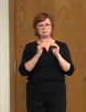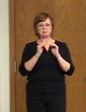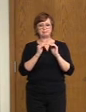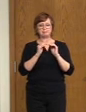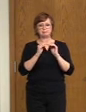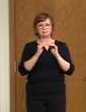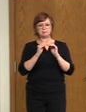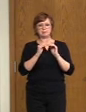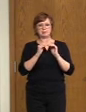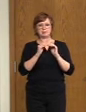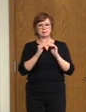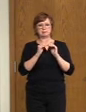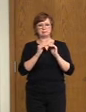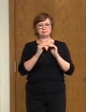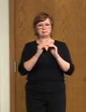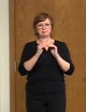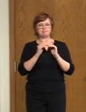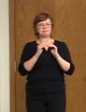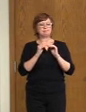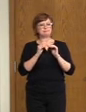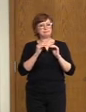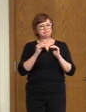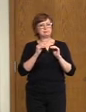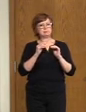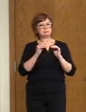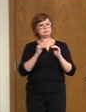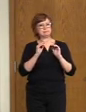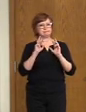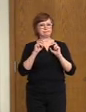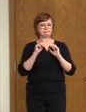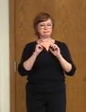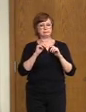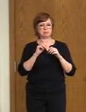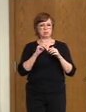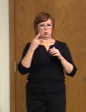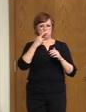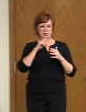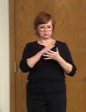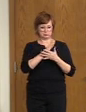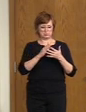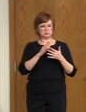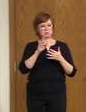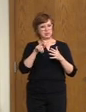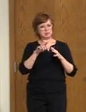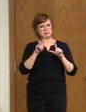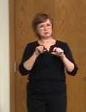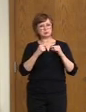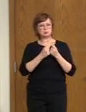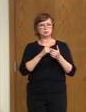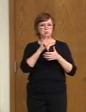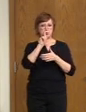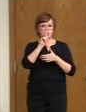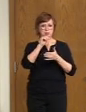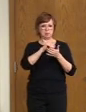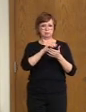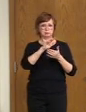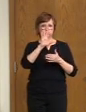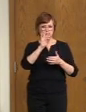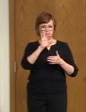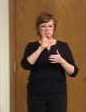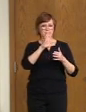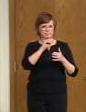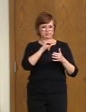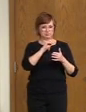things we have to work in within that pilot. So for example, as we already mentioned, the pilot involves 1,950 doses of the vaccine, as well as